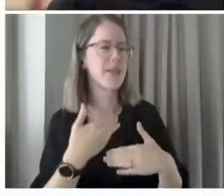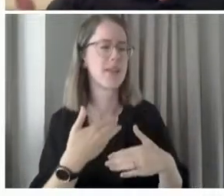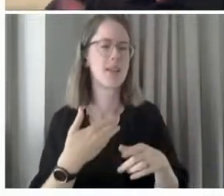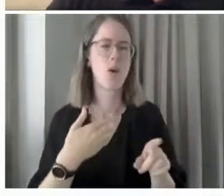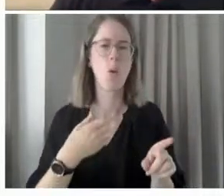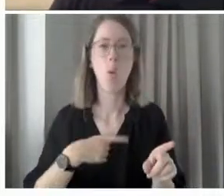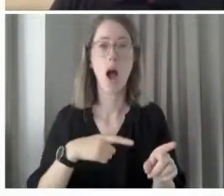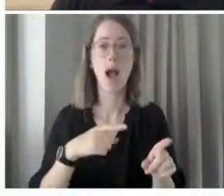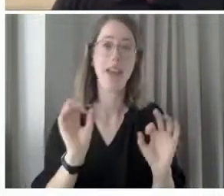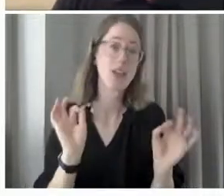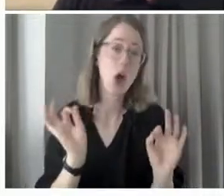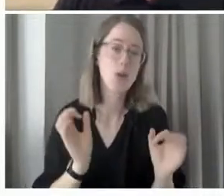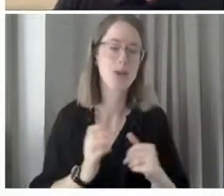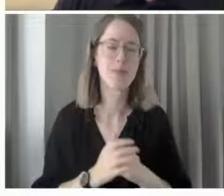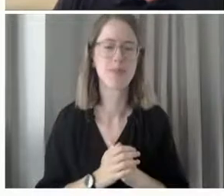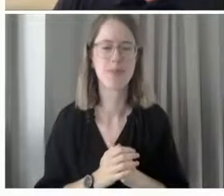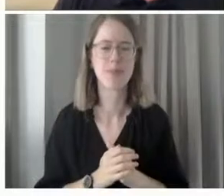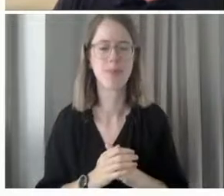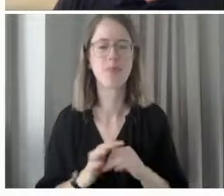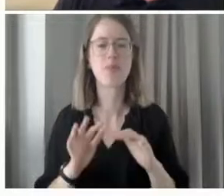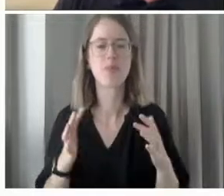they don't. And so